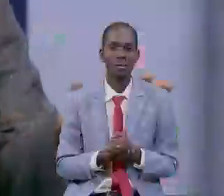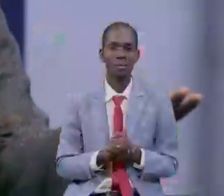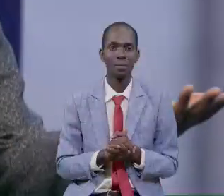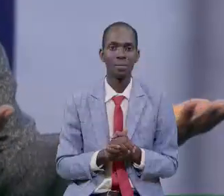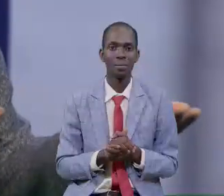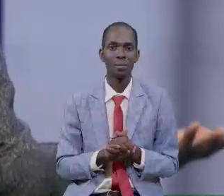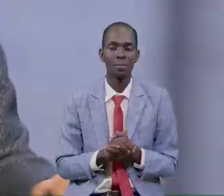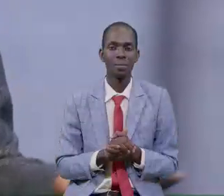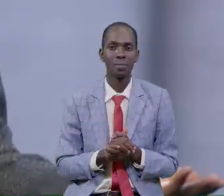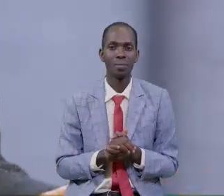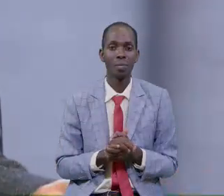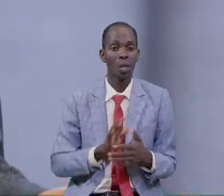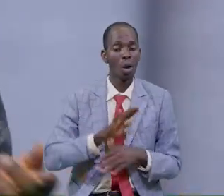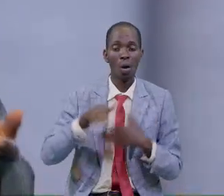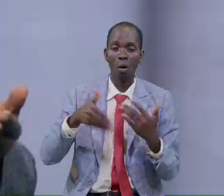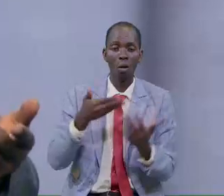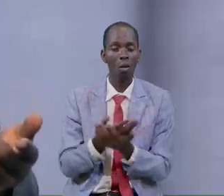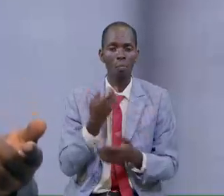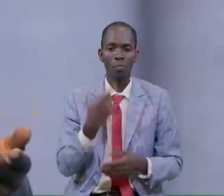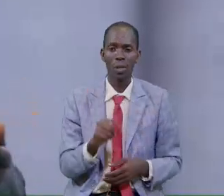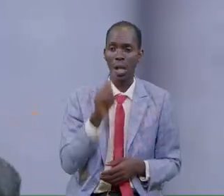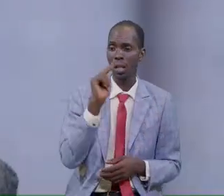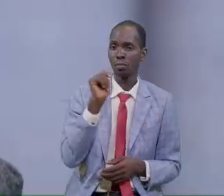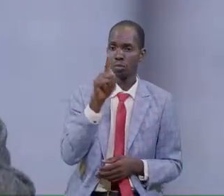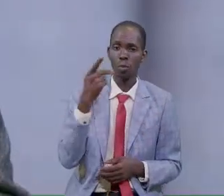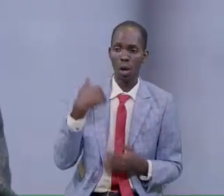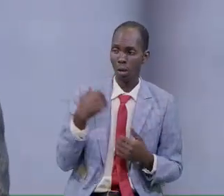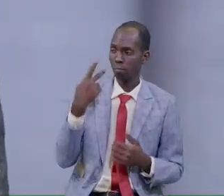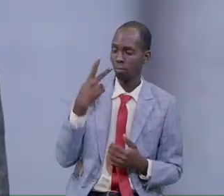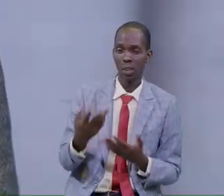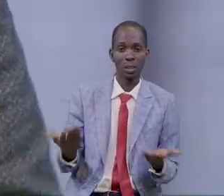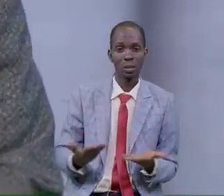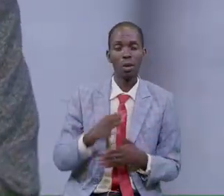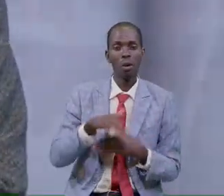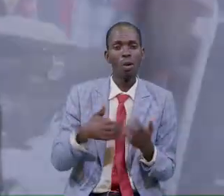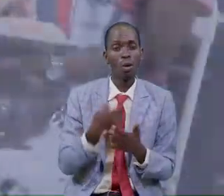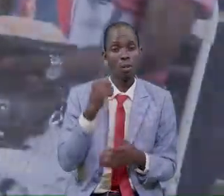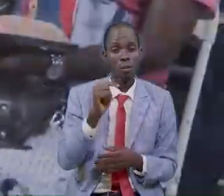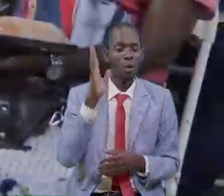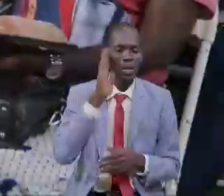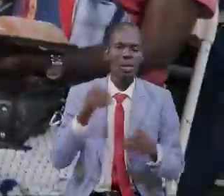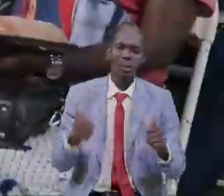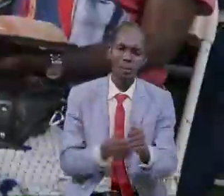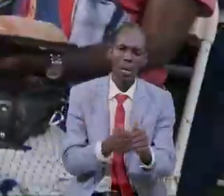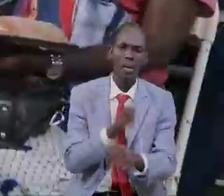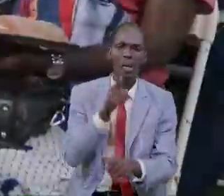All the testimonies you have heard here, all these testimonies, they will follow you.